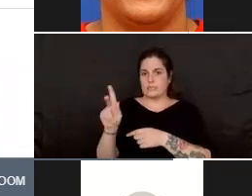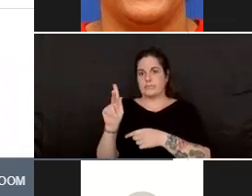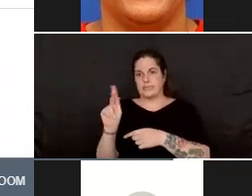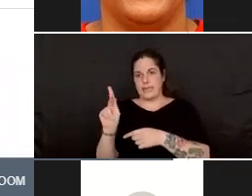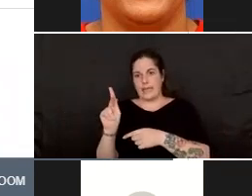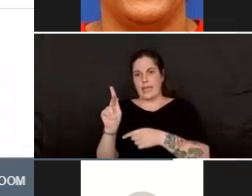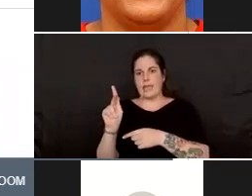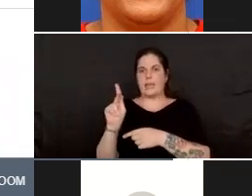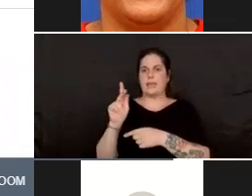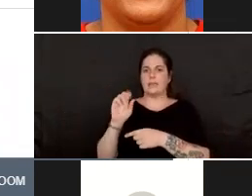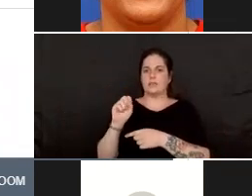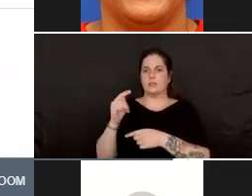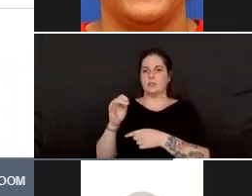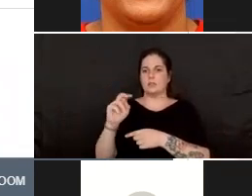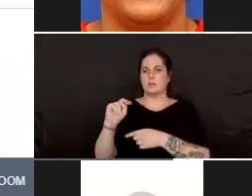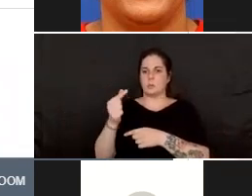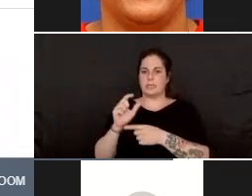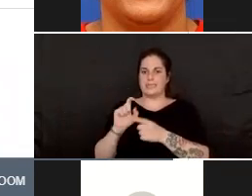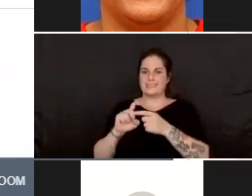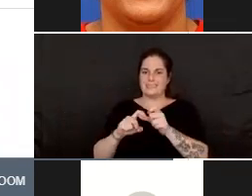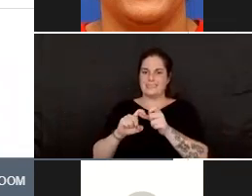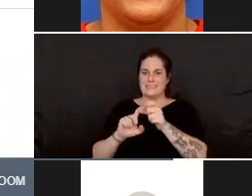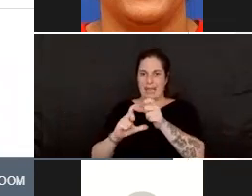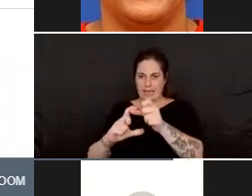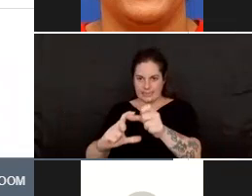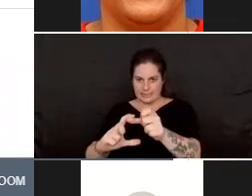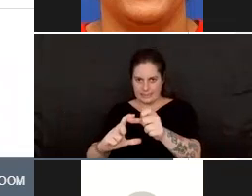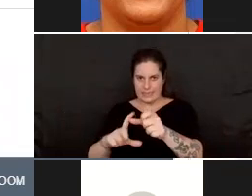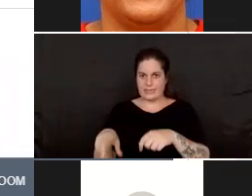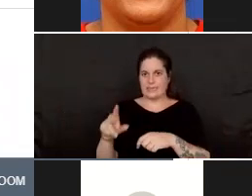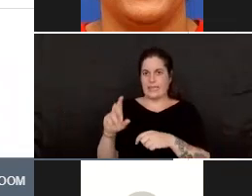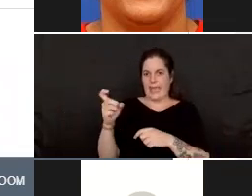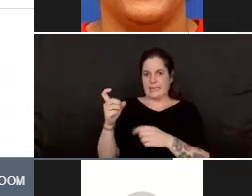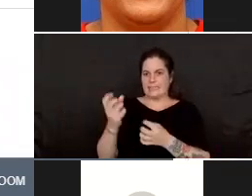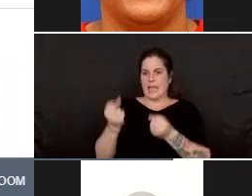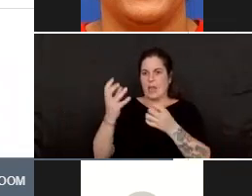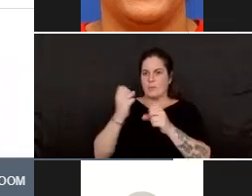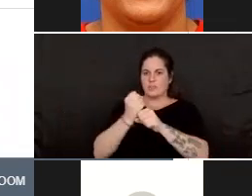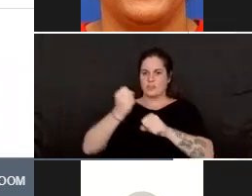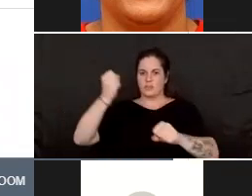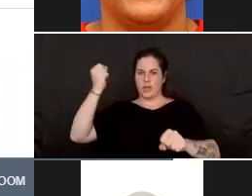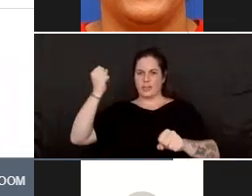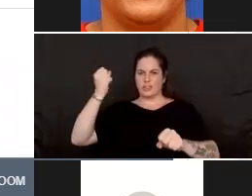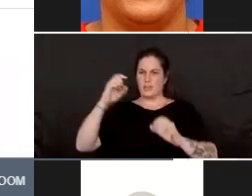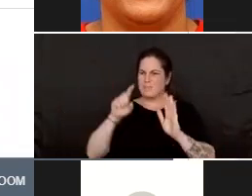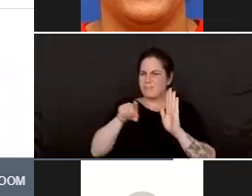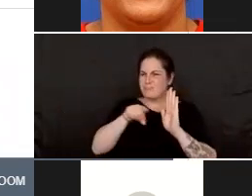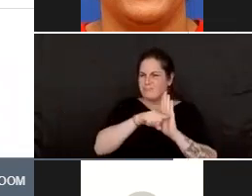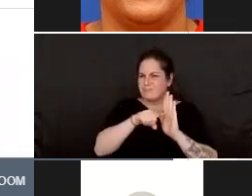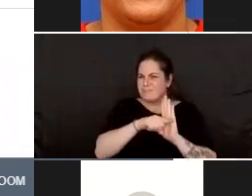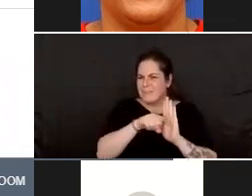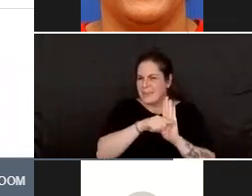we stretch our spring or our system away from equilibrium. But what is that minus sign doing in the